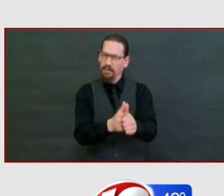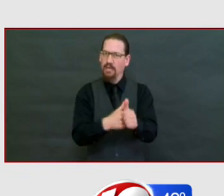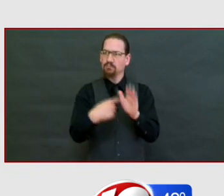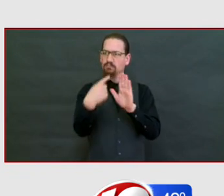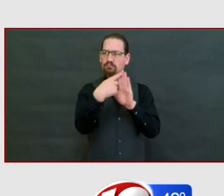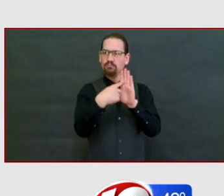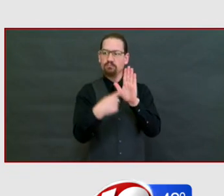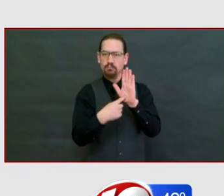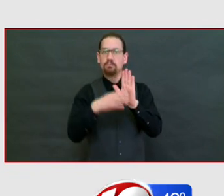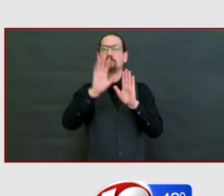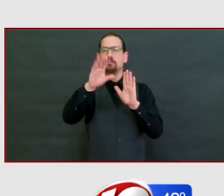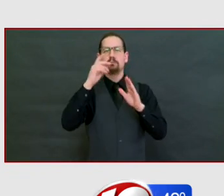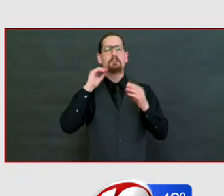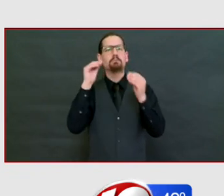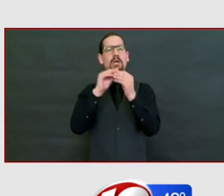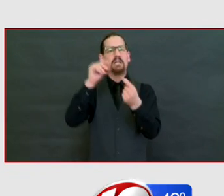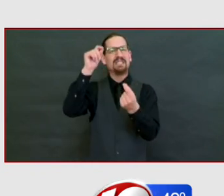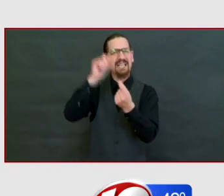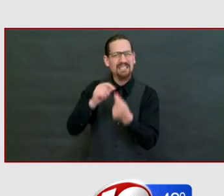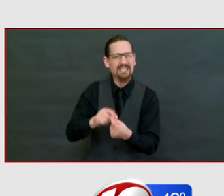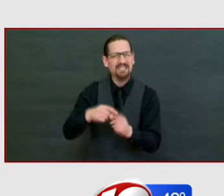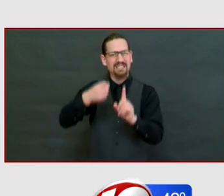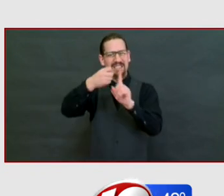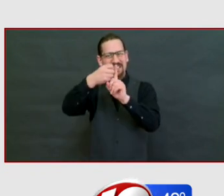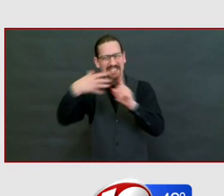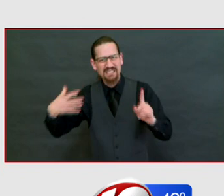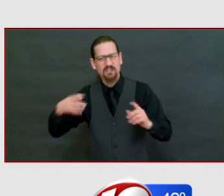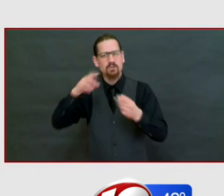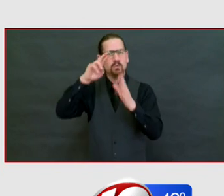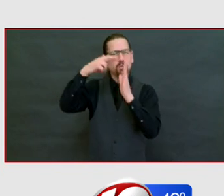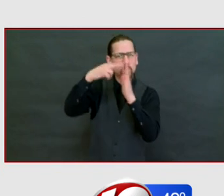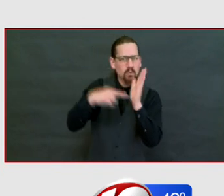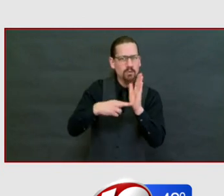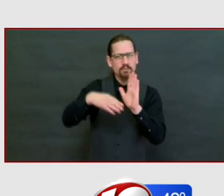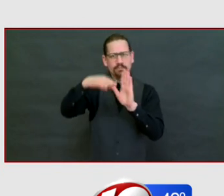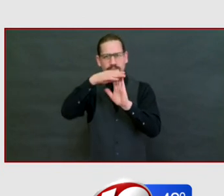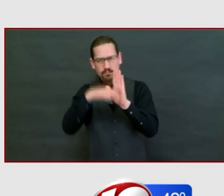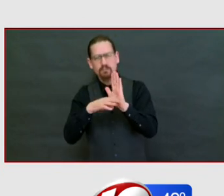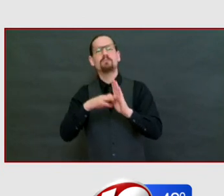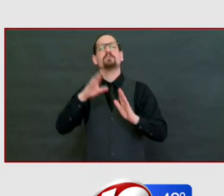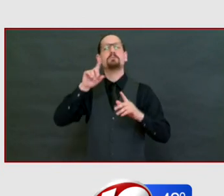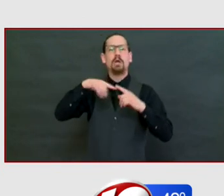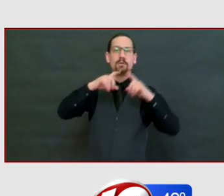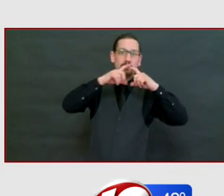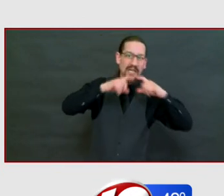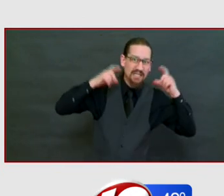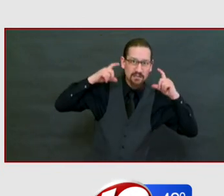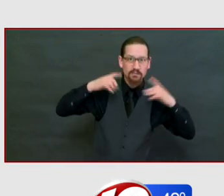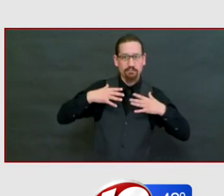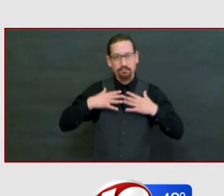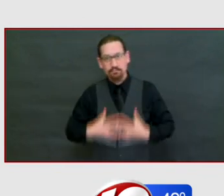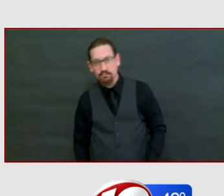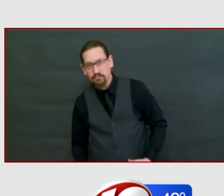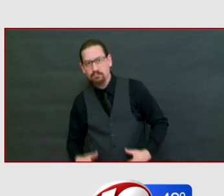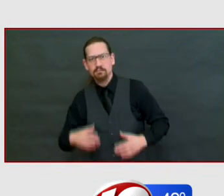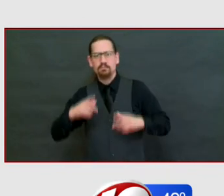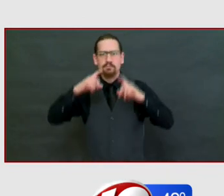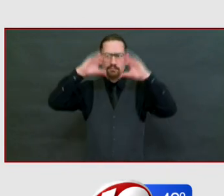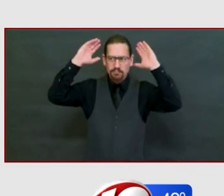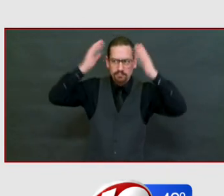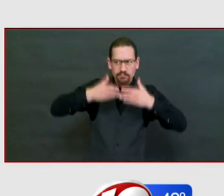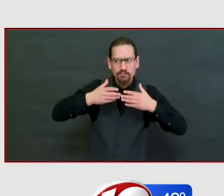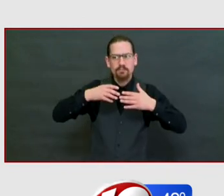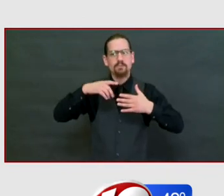place, additional PPE, additional cleaning protocols. At first, the number of childcare slots that are open will be very